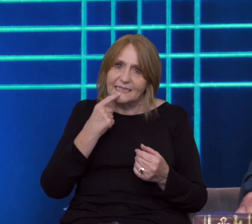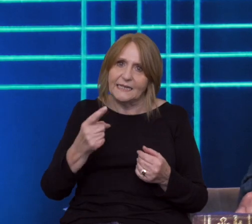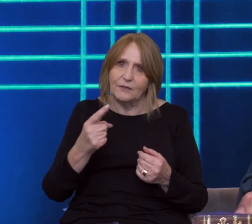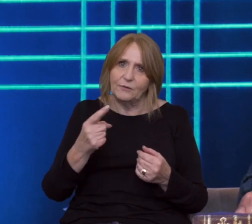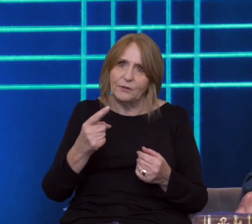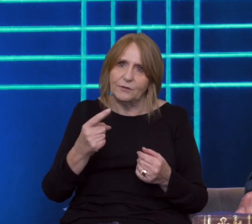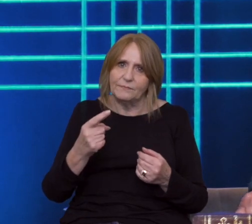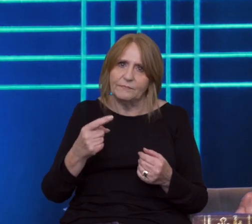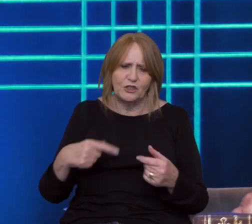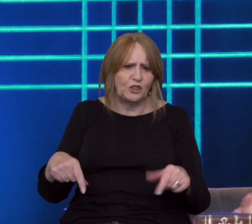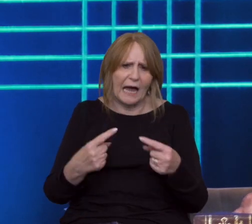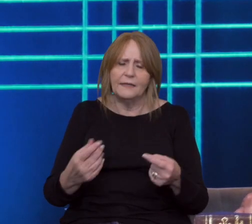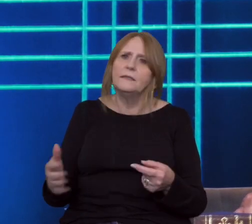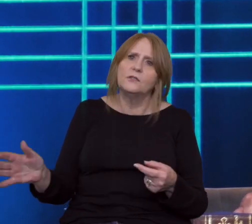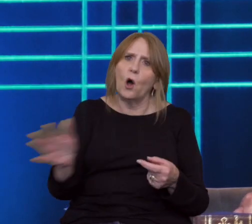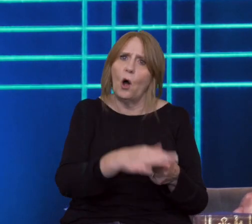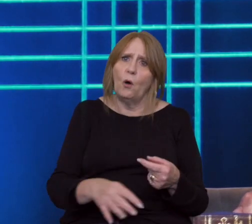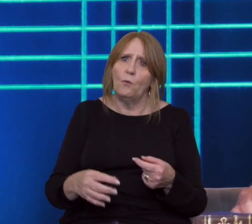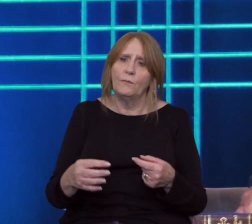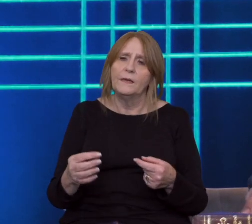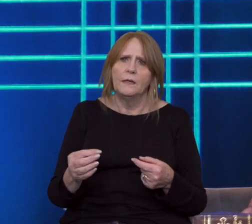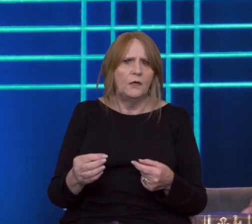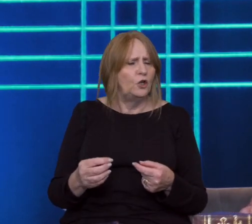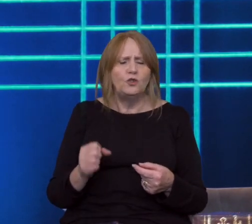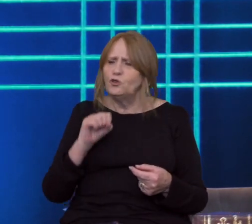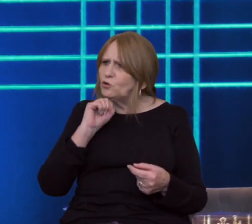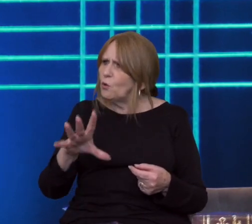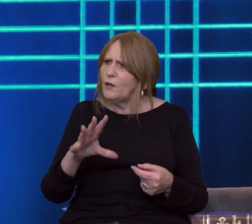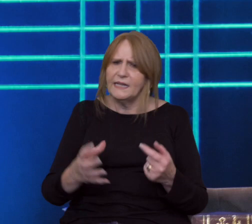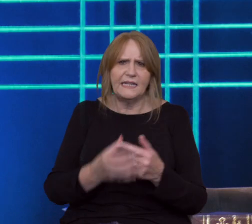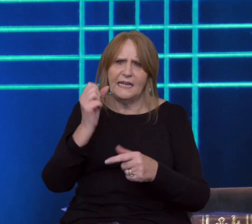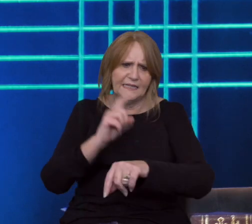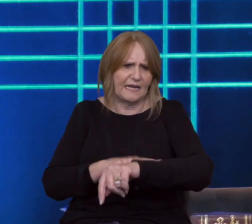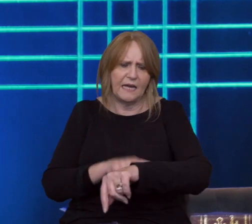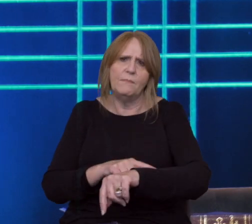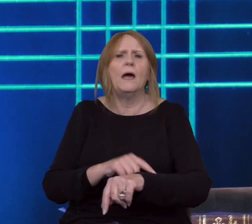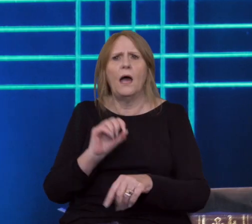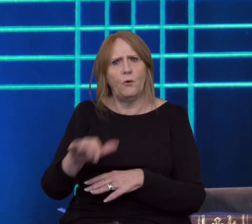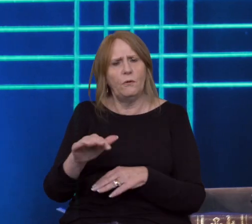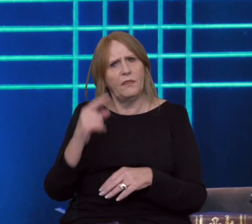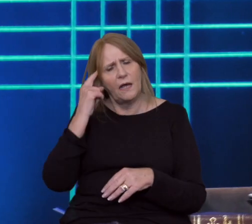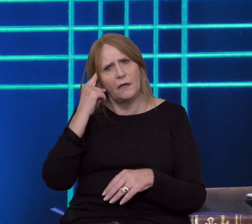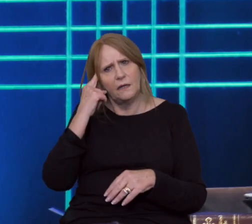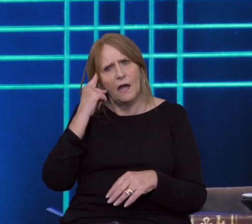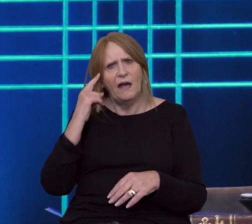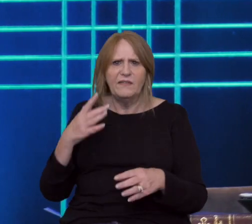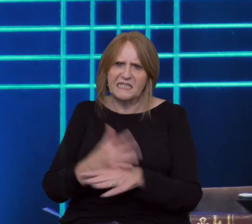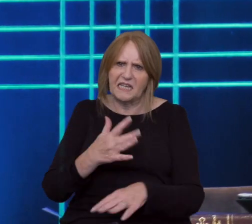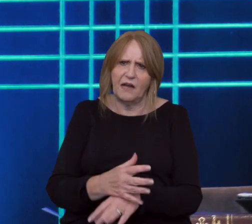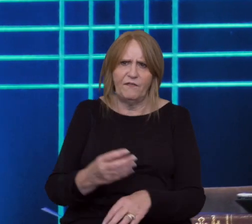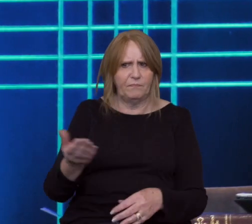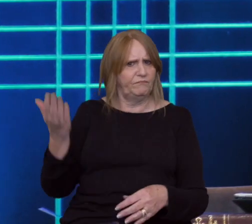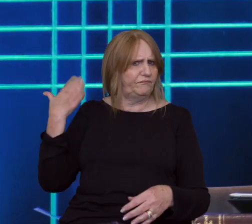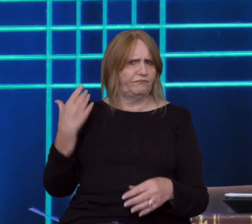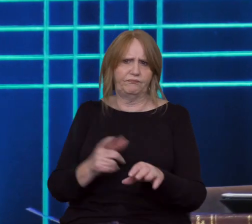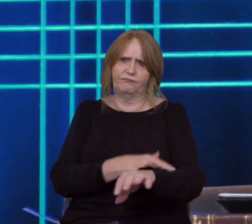time out from serving God. Don't take time out thinking, well, I've done my bit for the last few years. Time for somebody